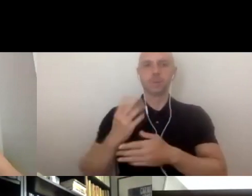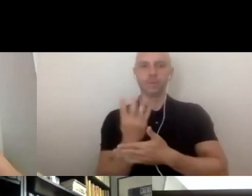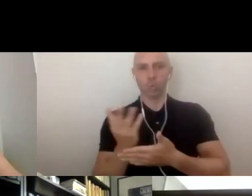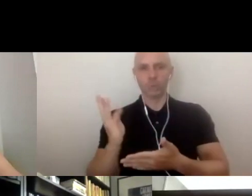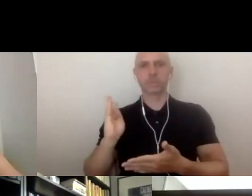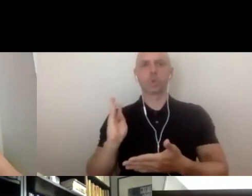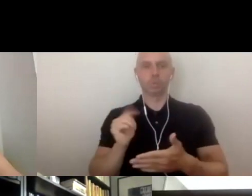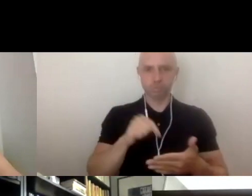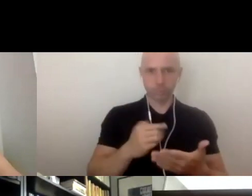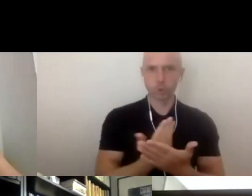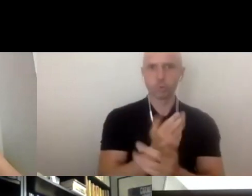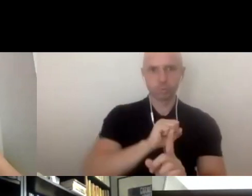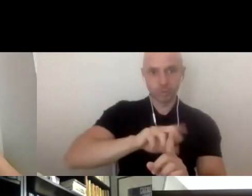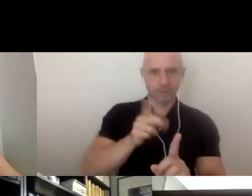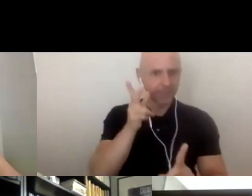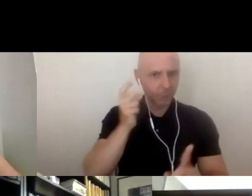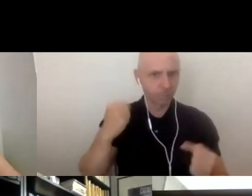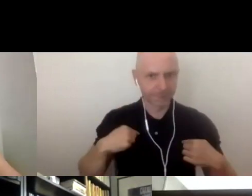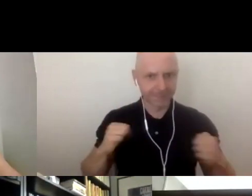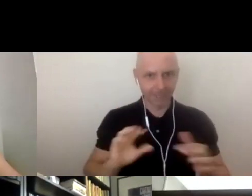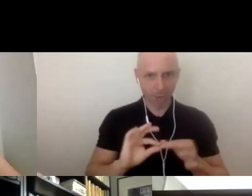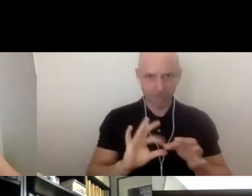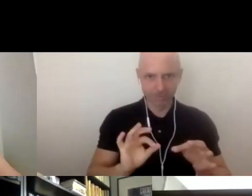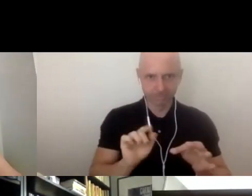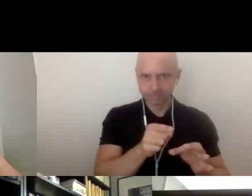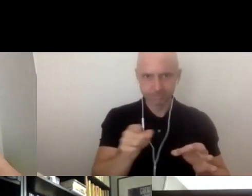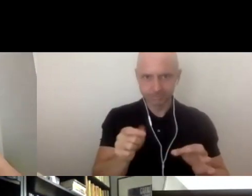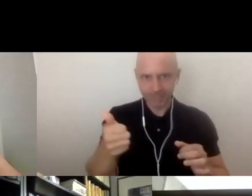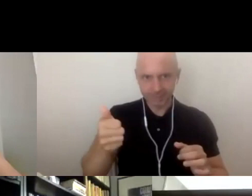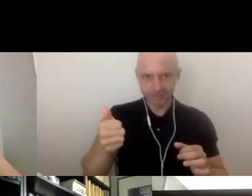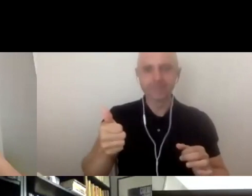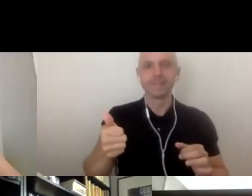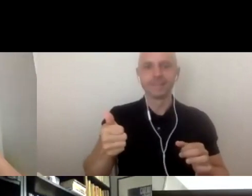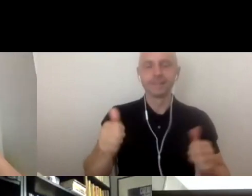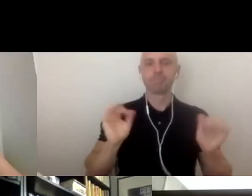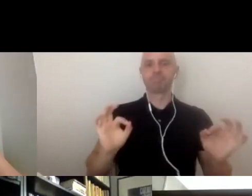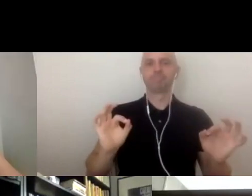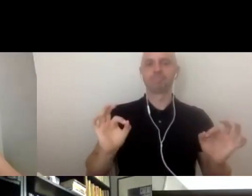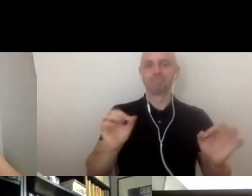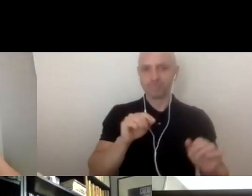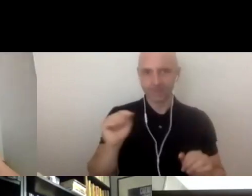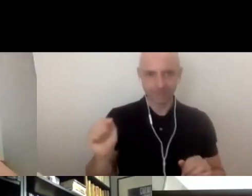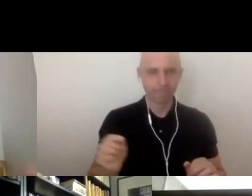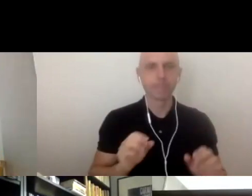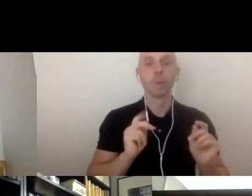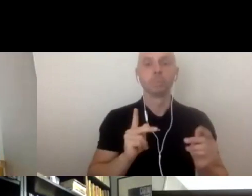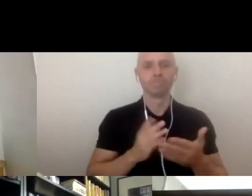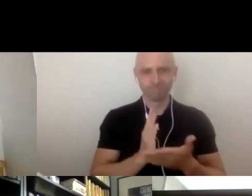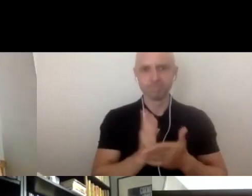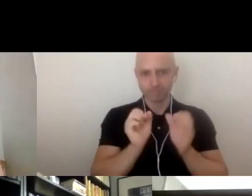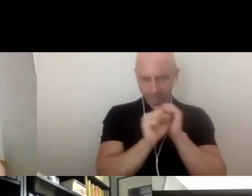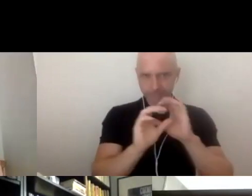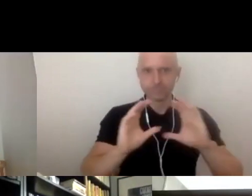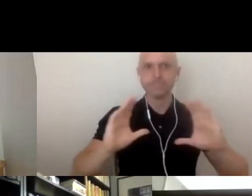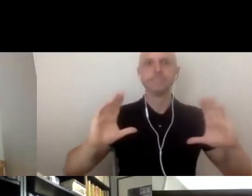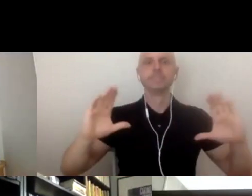to make sure, can everyone hear me? I suddenly realized, I hope I'm not muted. I wanted to give you a update